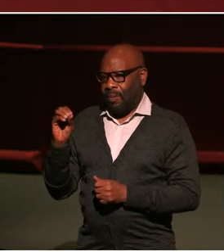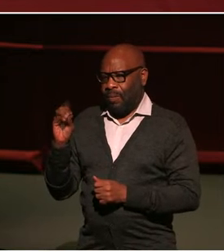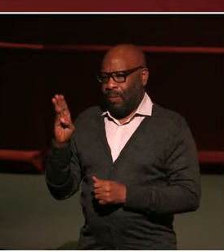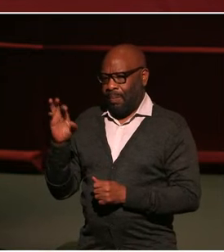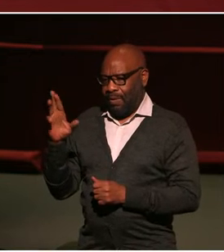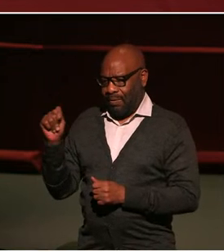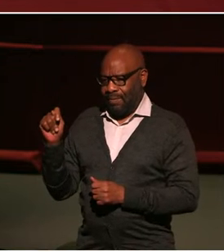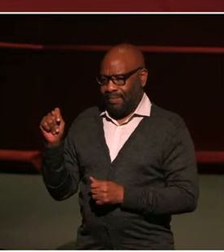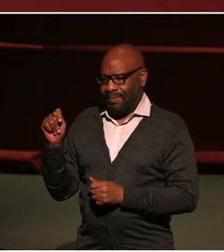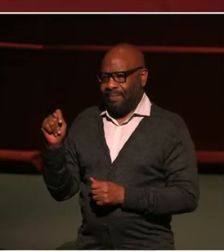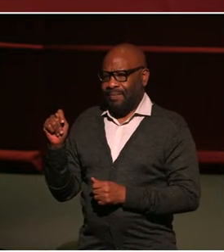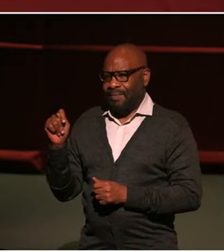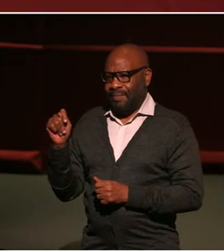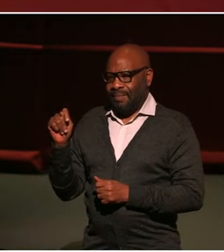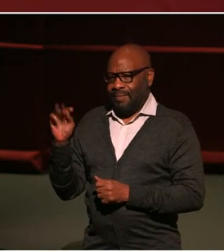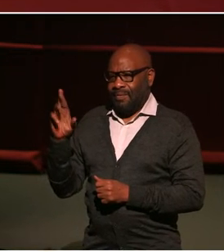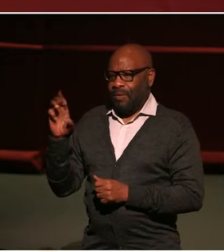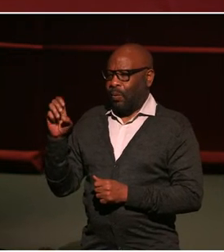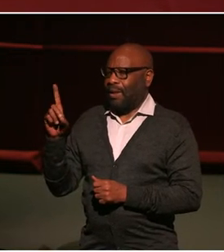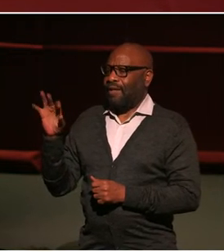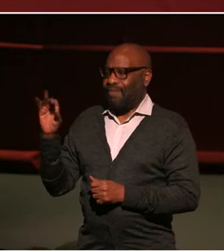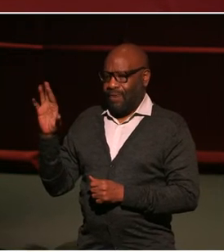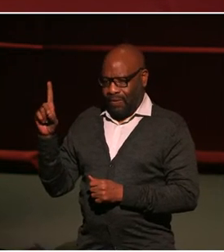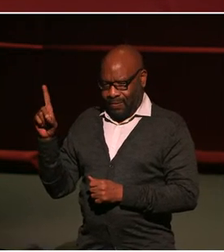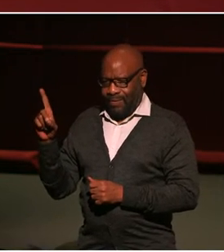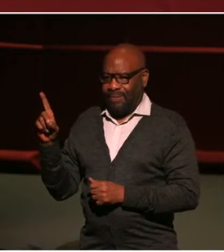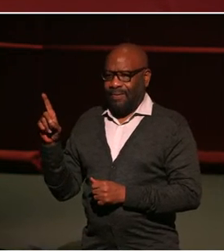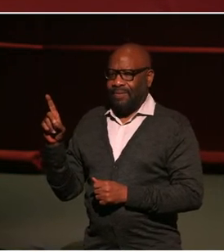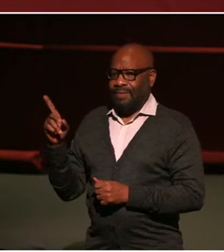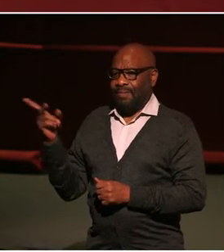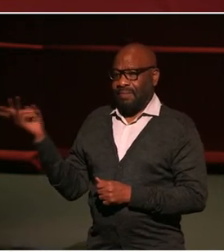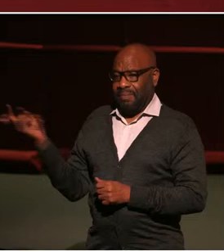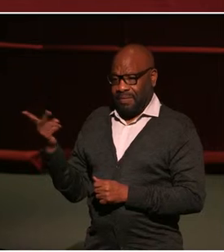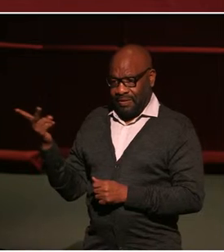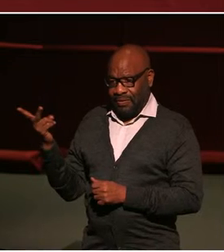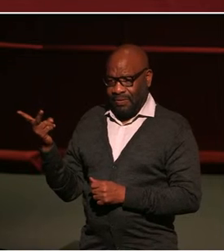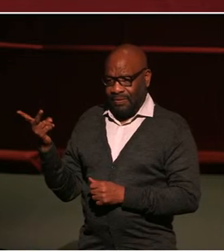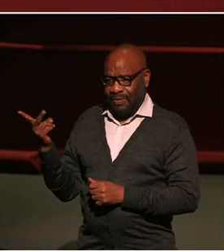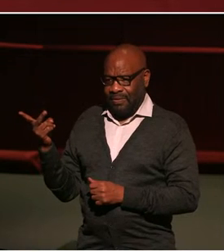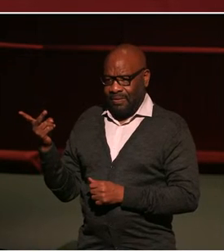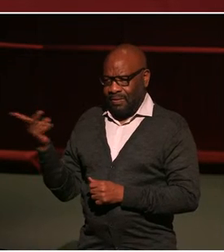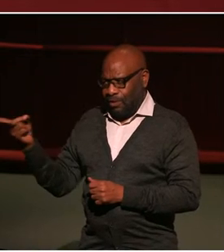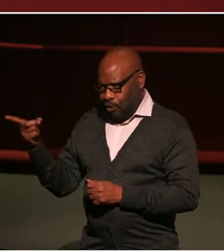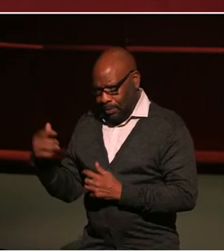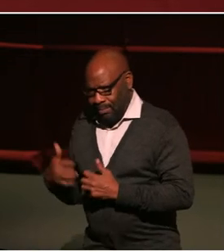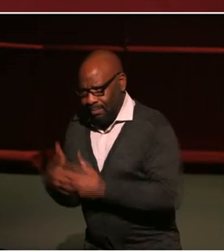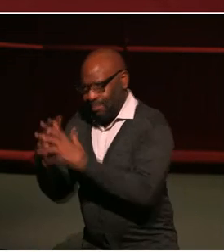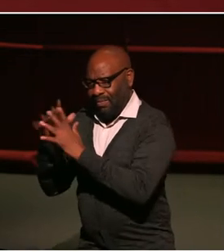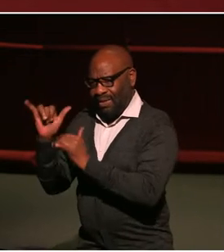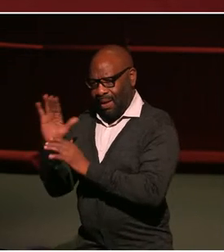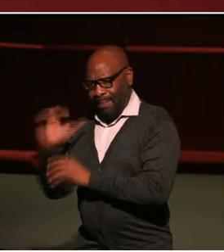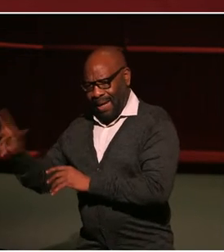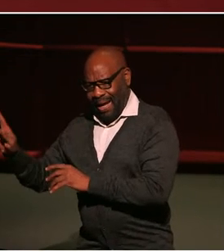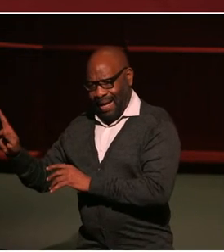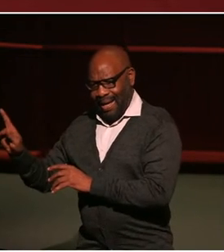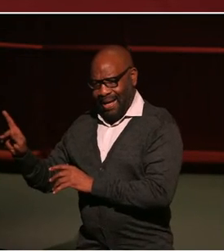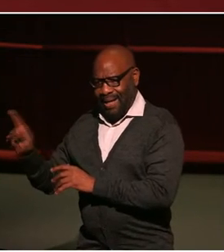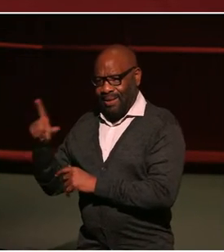Utah. You created that. And for 20 years, you worked diligently